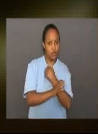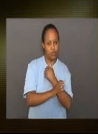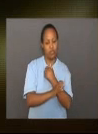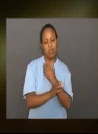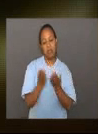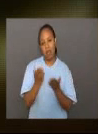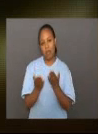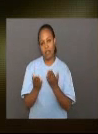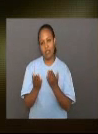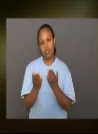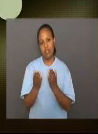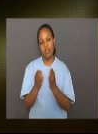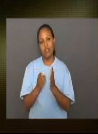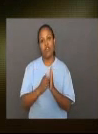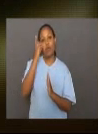Time's up!